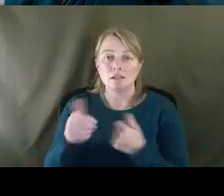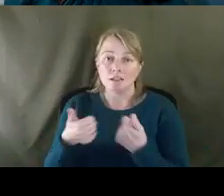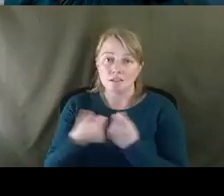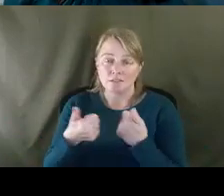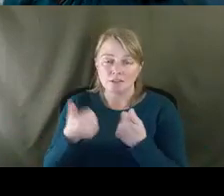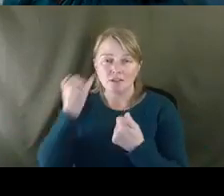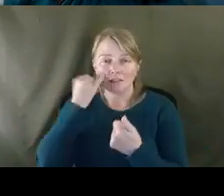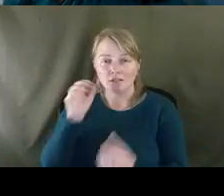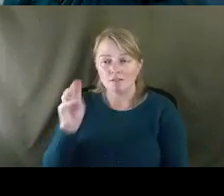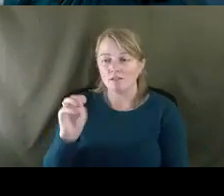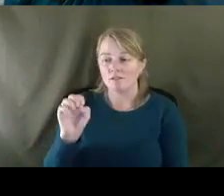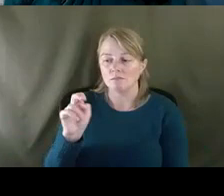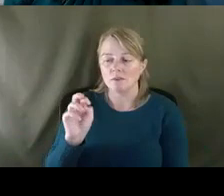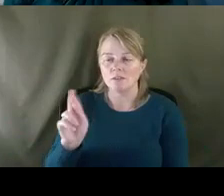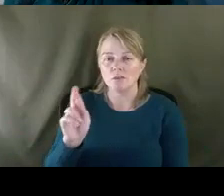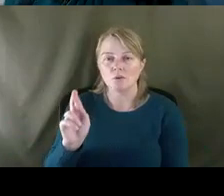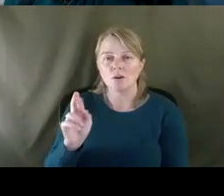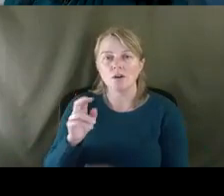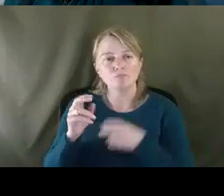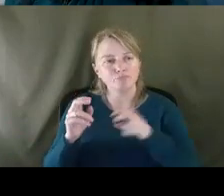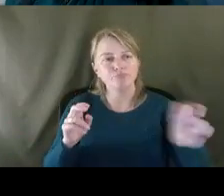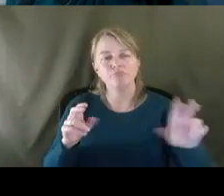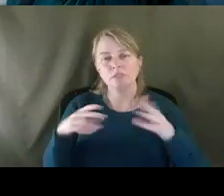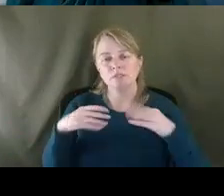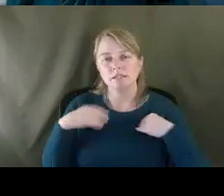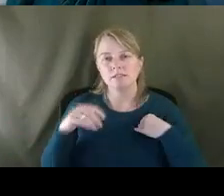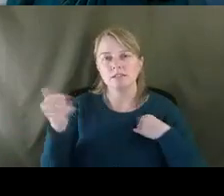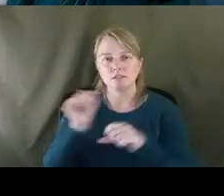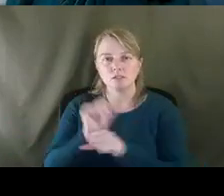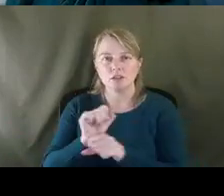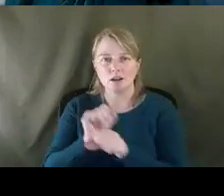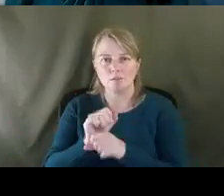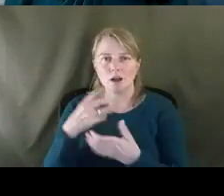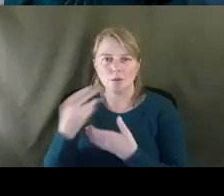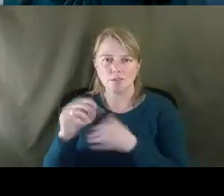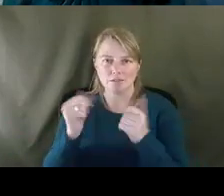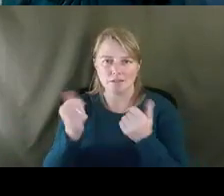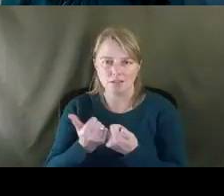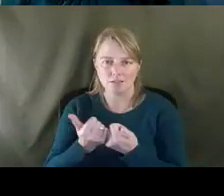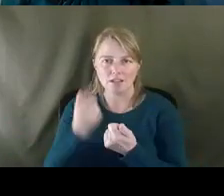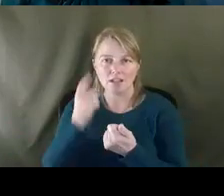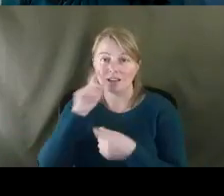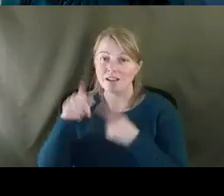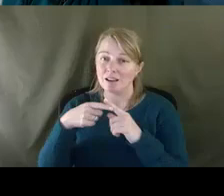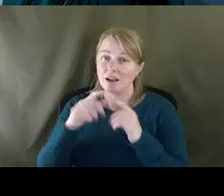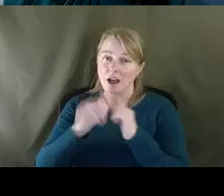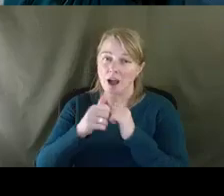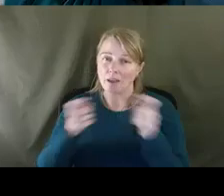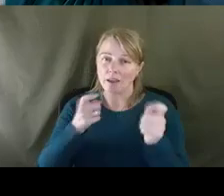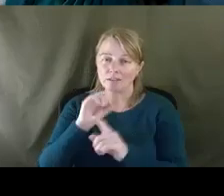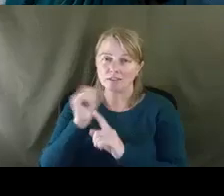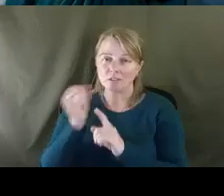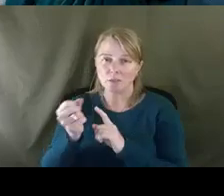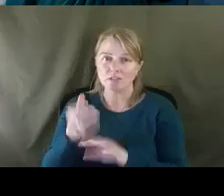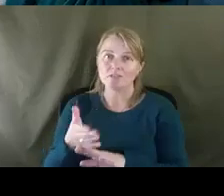when a mentor takes another job outside of your agency. Think about how you'd like to handle those types of situations in